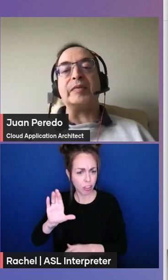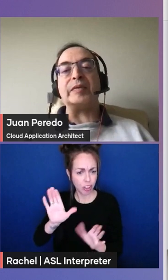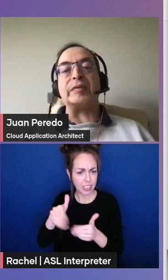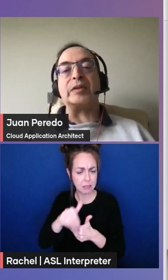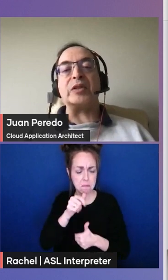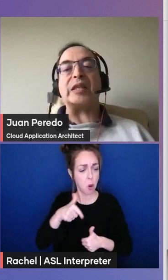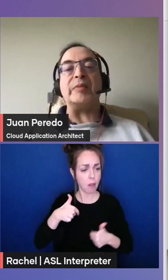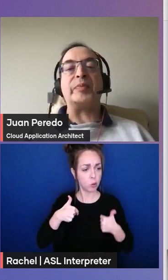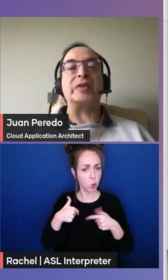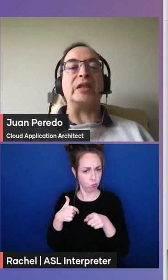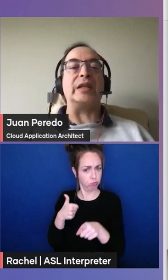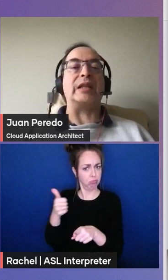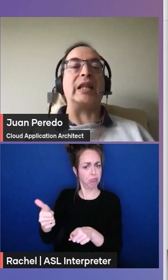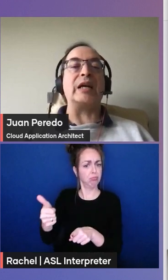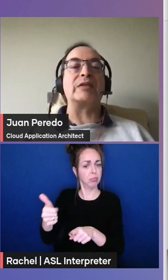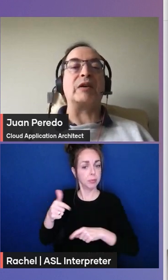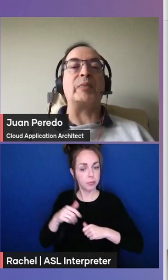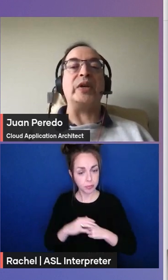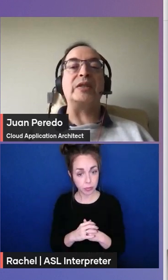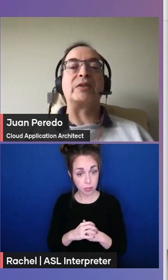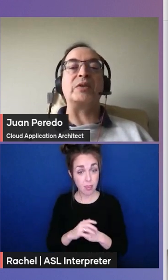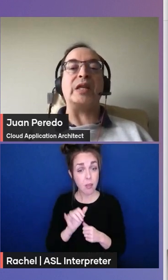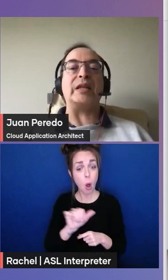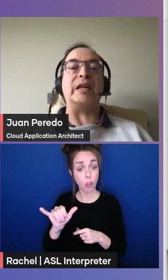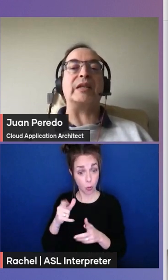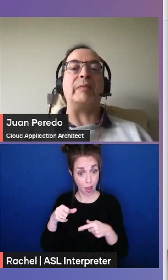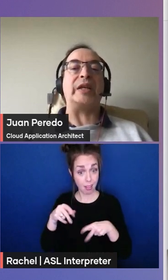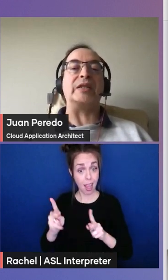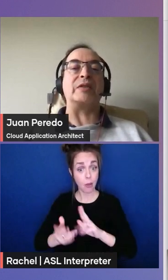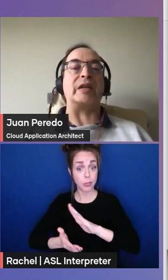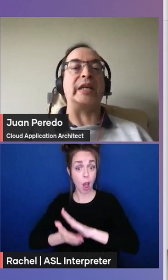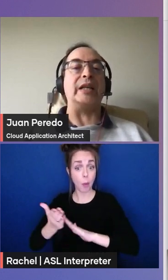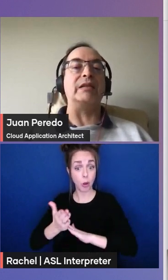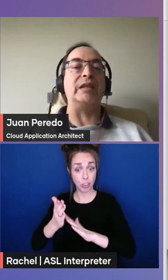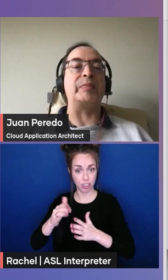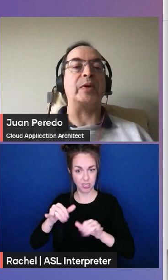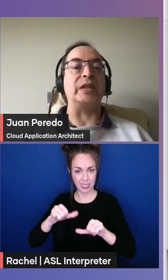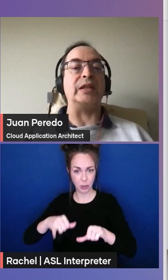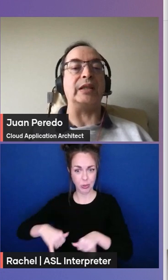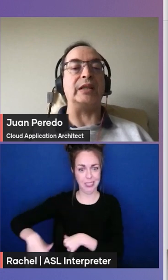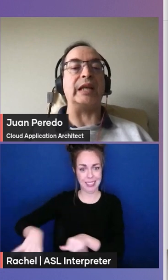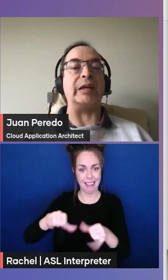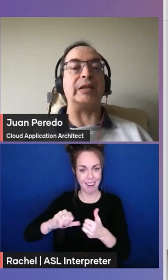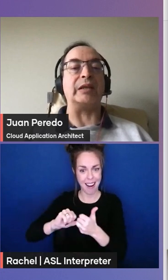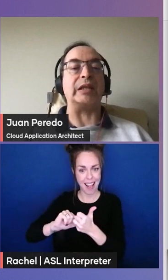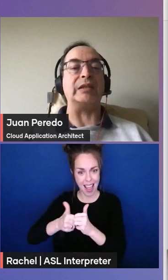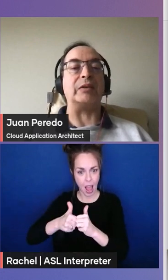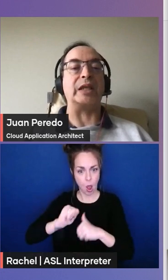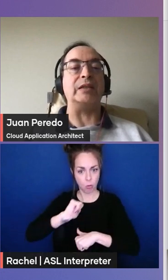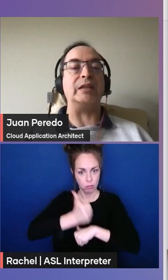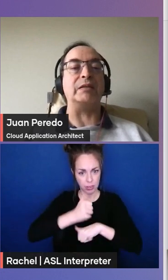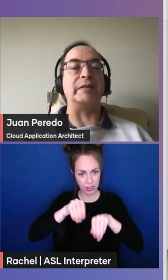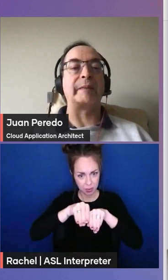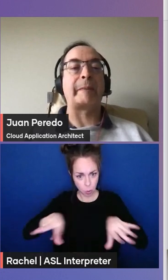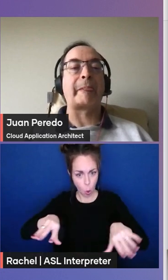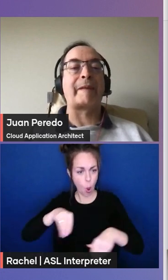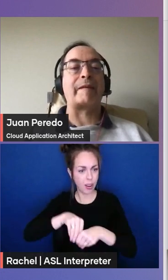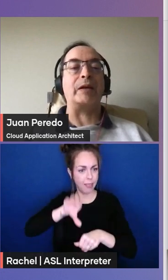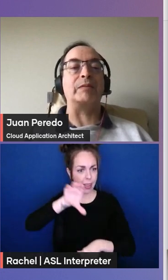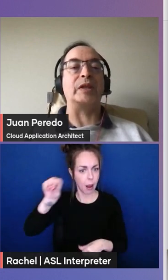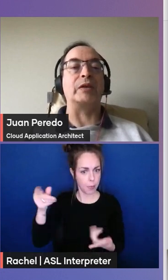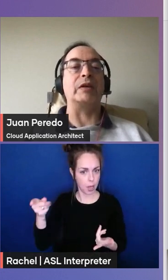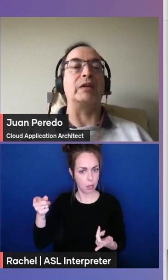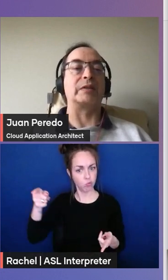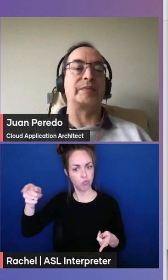And just as important, it allows operations to standardize how applications are getting deployed in an organization,